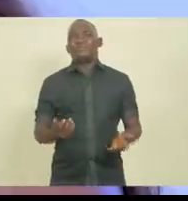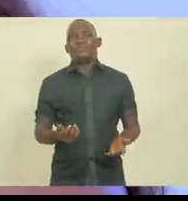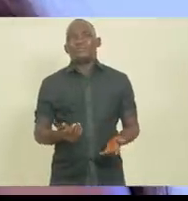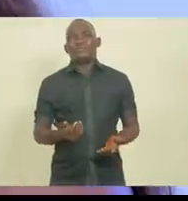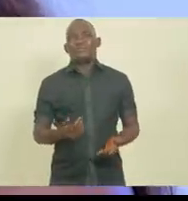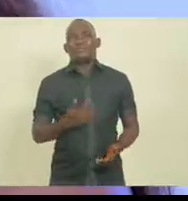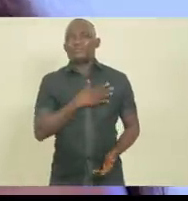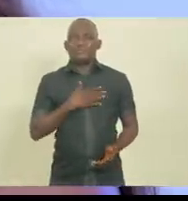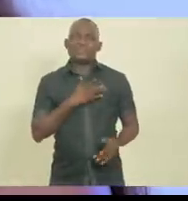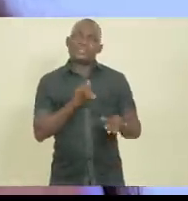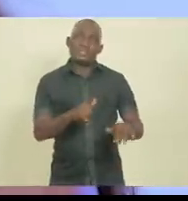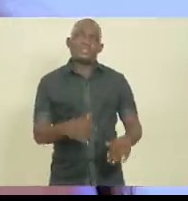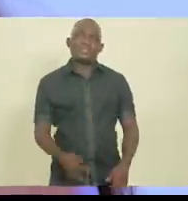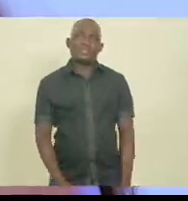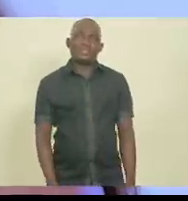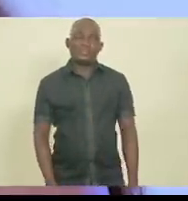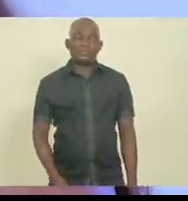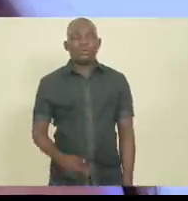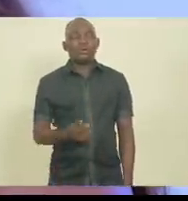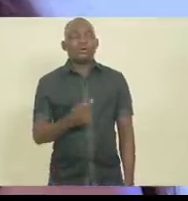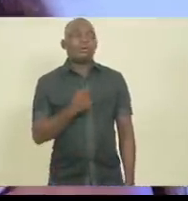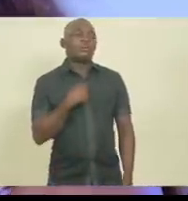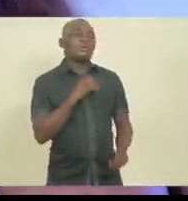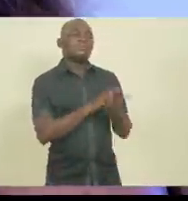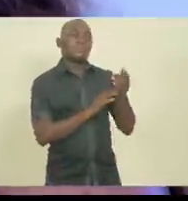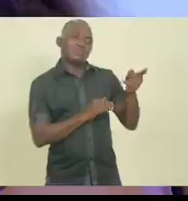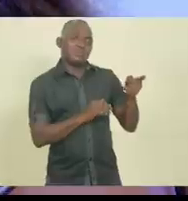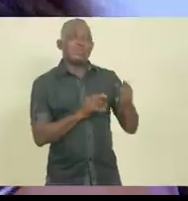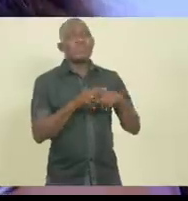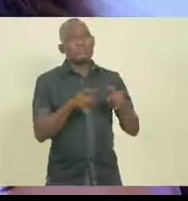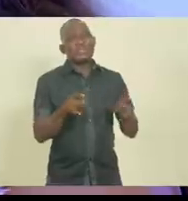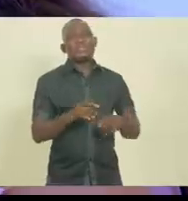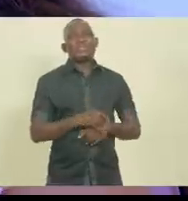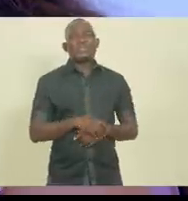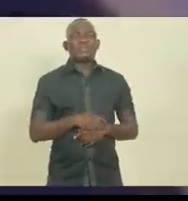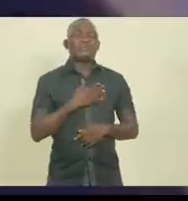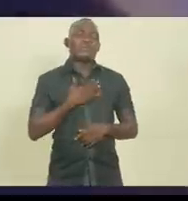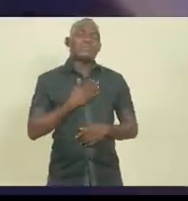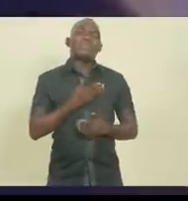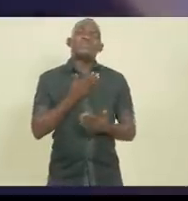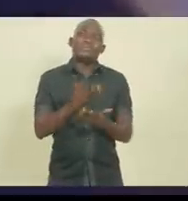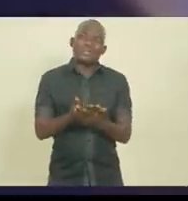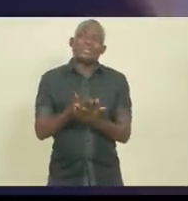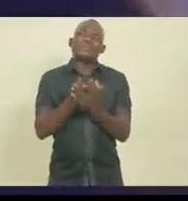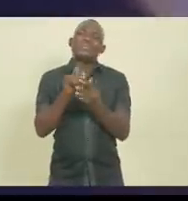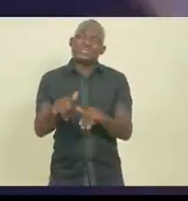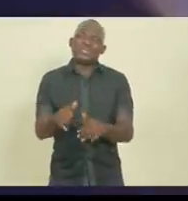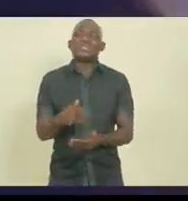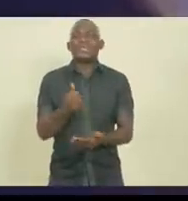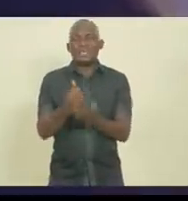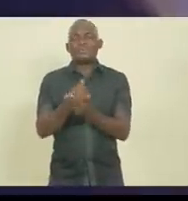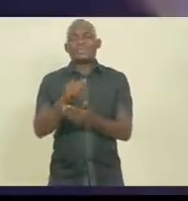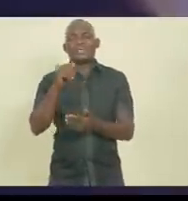stay. I believe you, but... Please stay. Please stay and help me raise this adorable